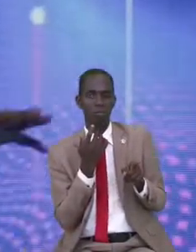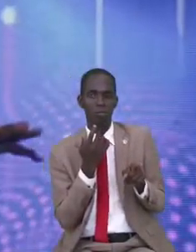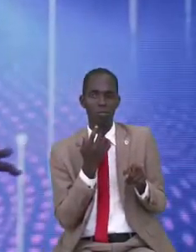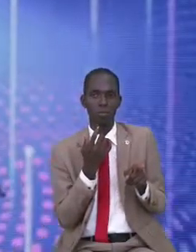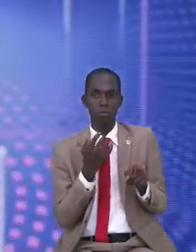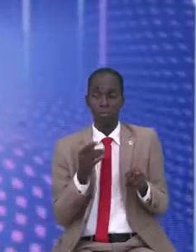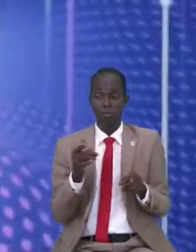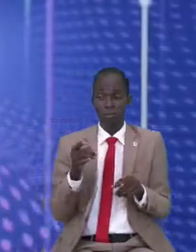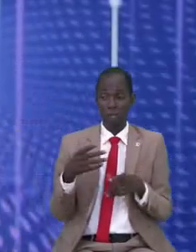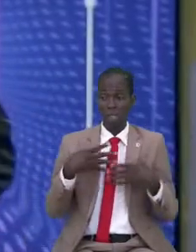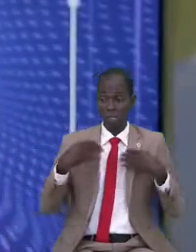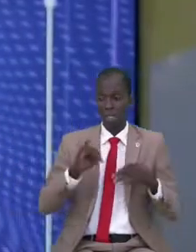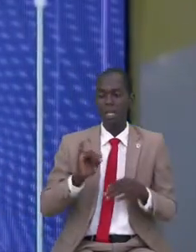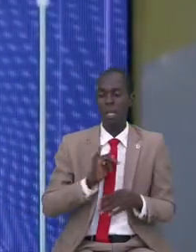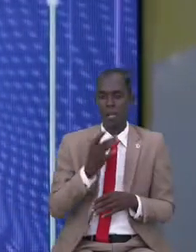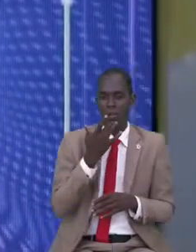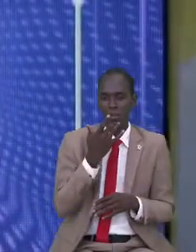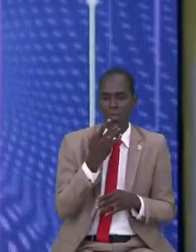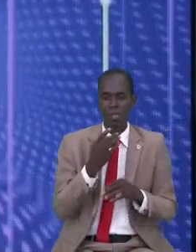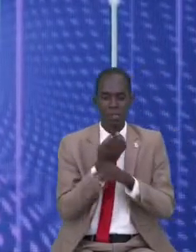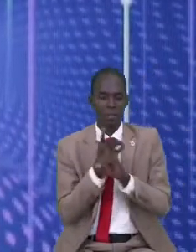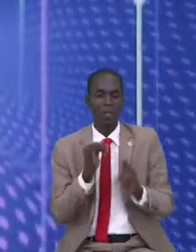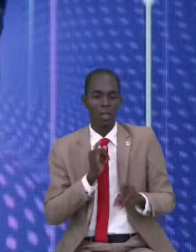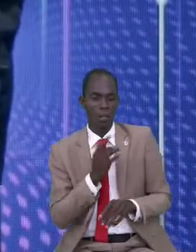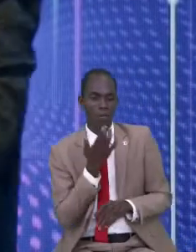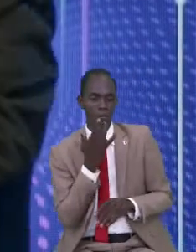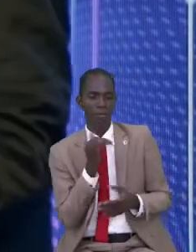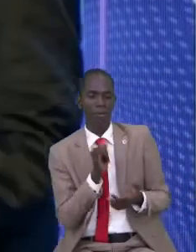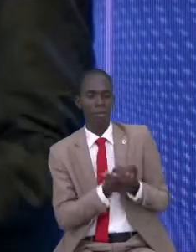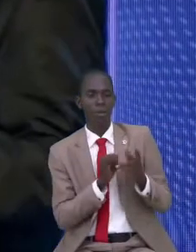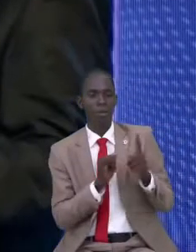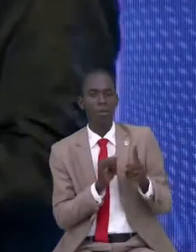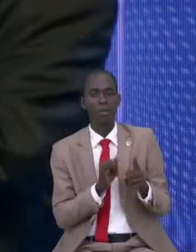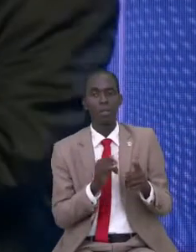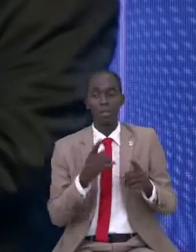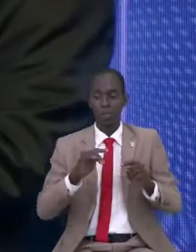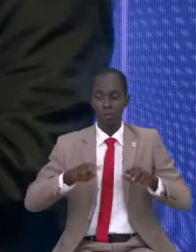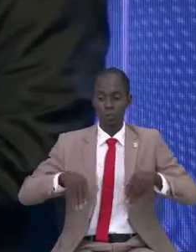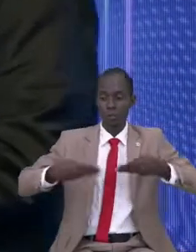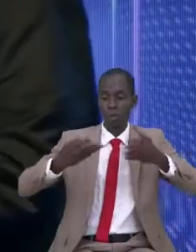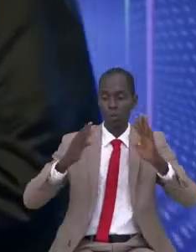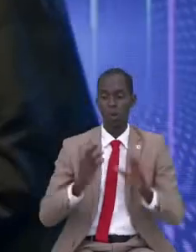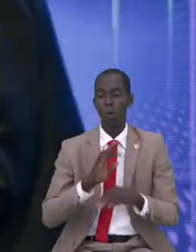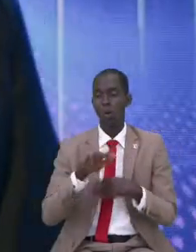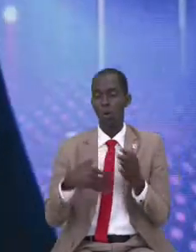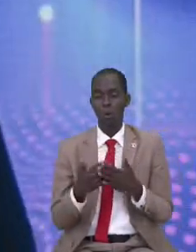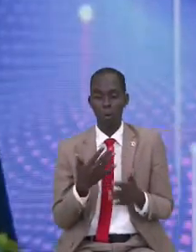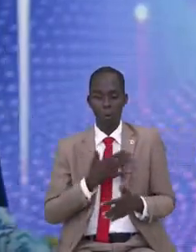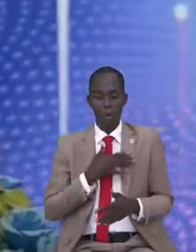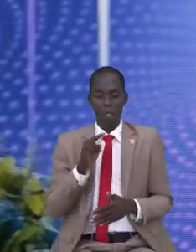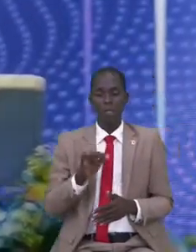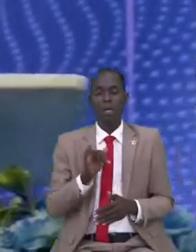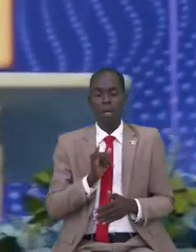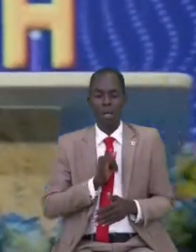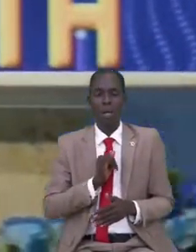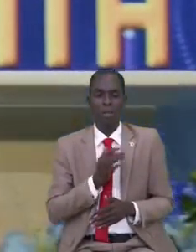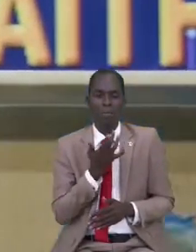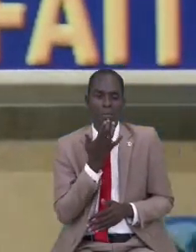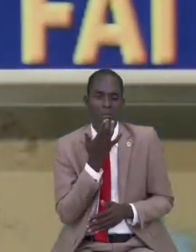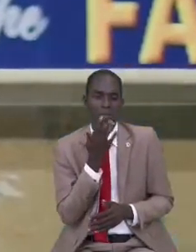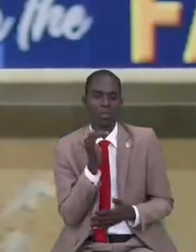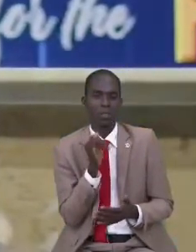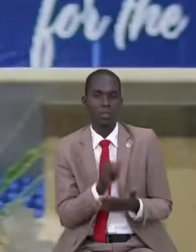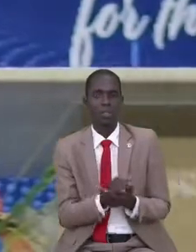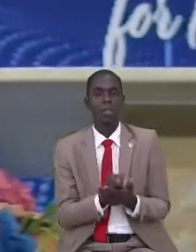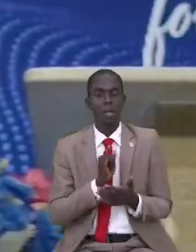that healing, I prefer that deliverance, I prefer that the supply of all my needs. I believe